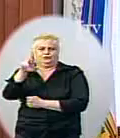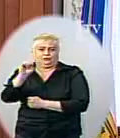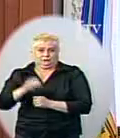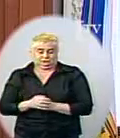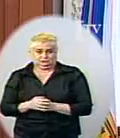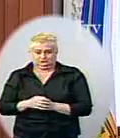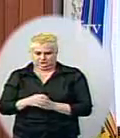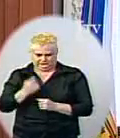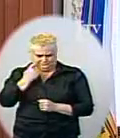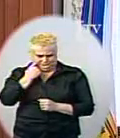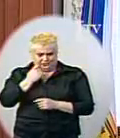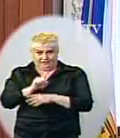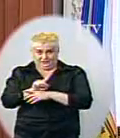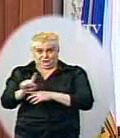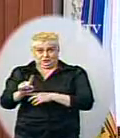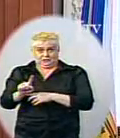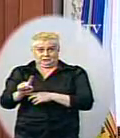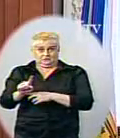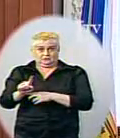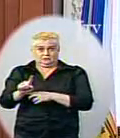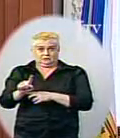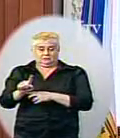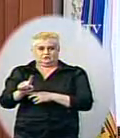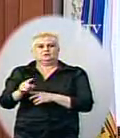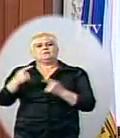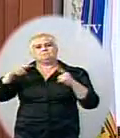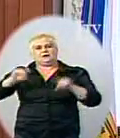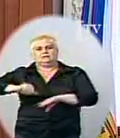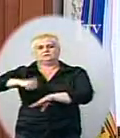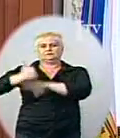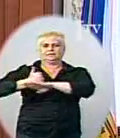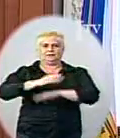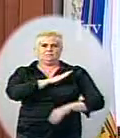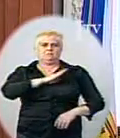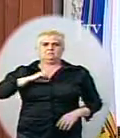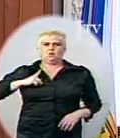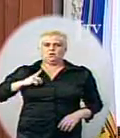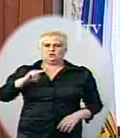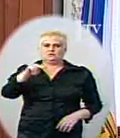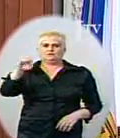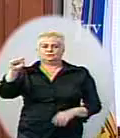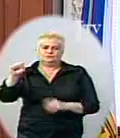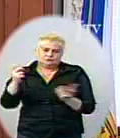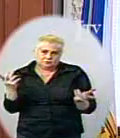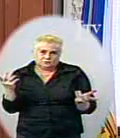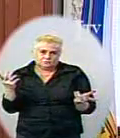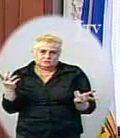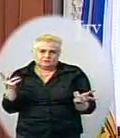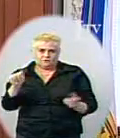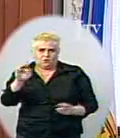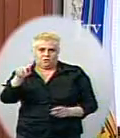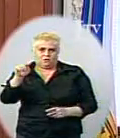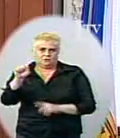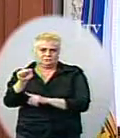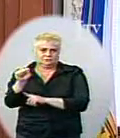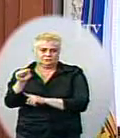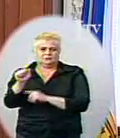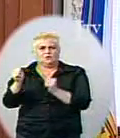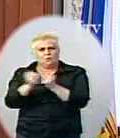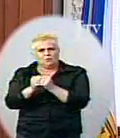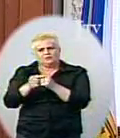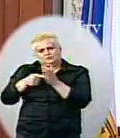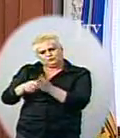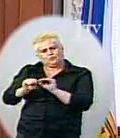week, my government appointed the first board of Arts Nova Scotia, underscoring the importance